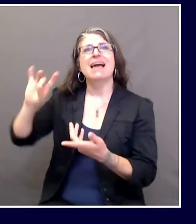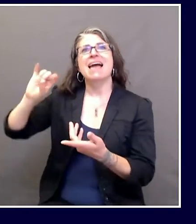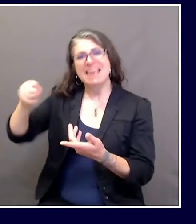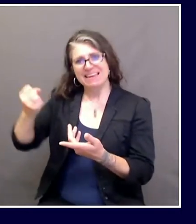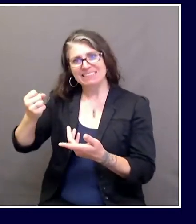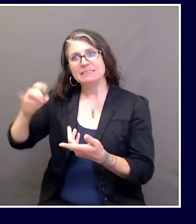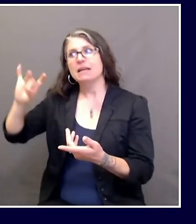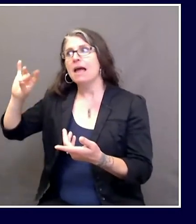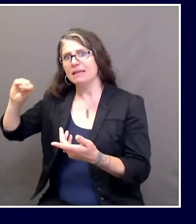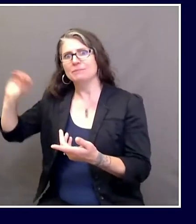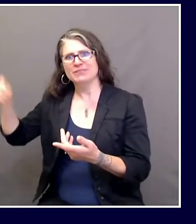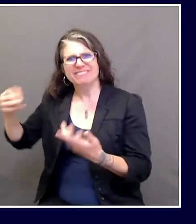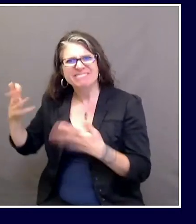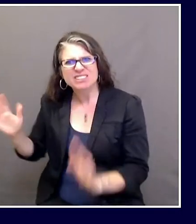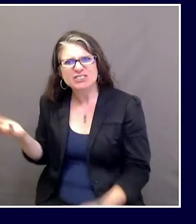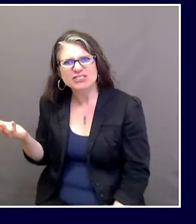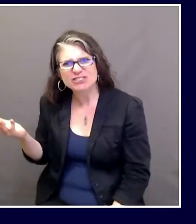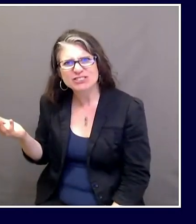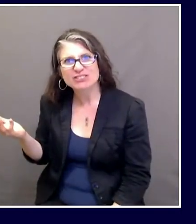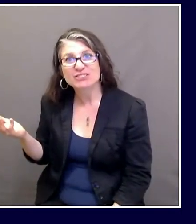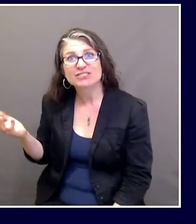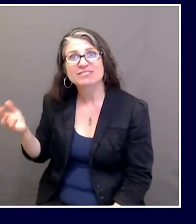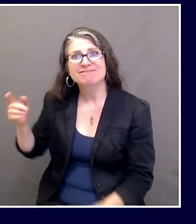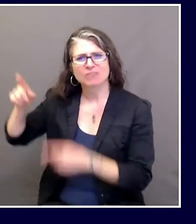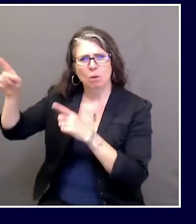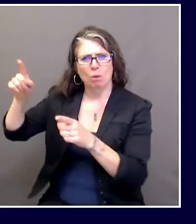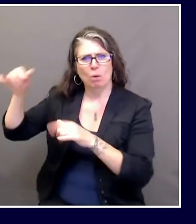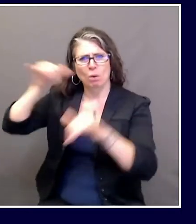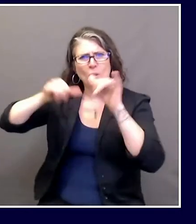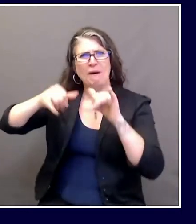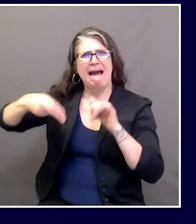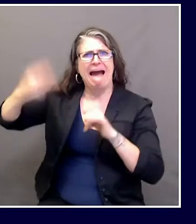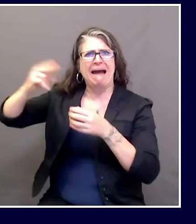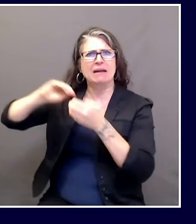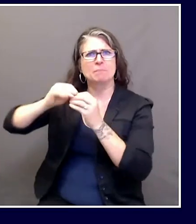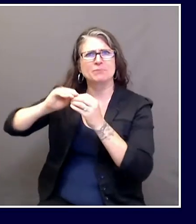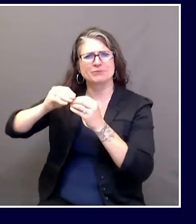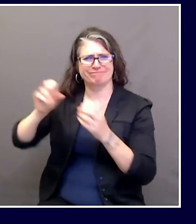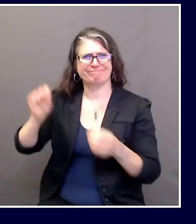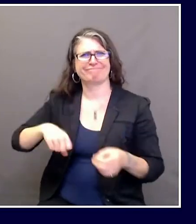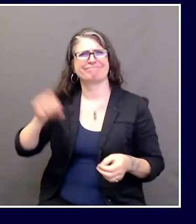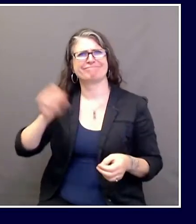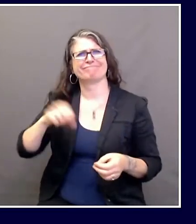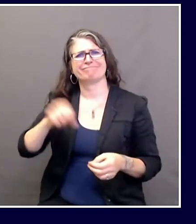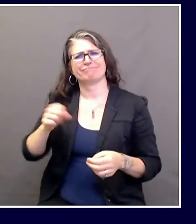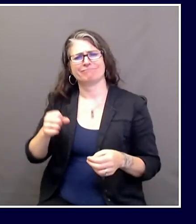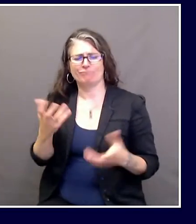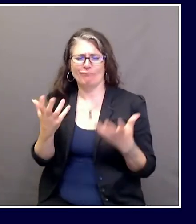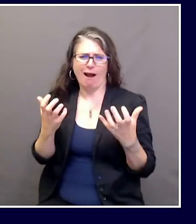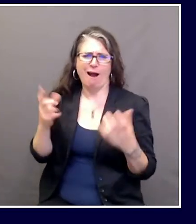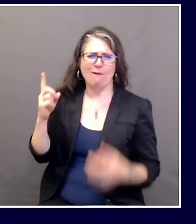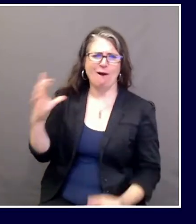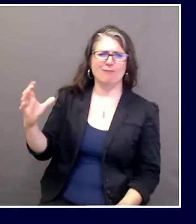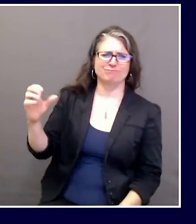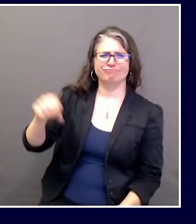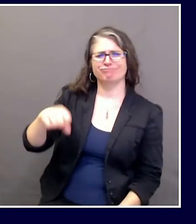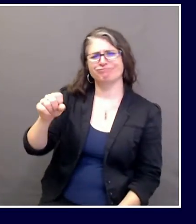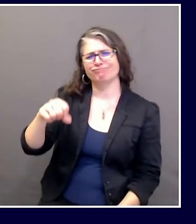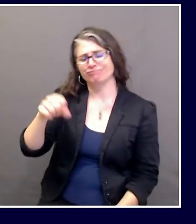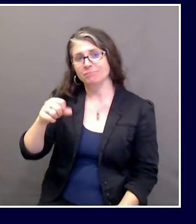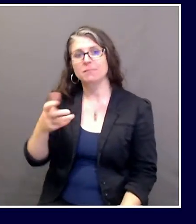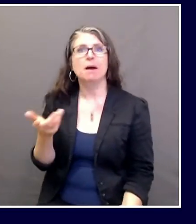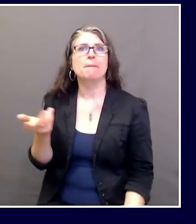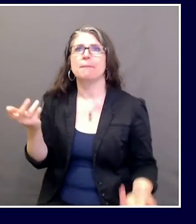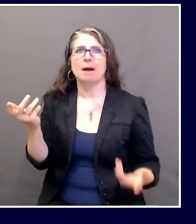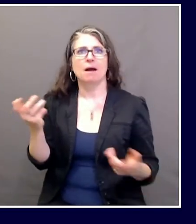at really, really high levels. I would like to get it as high as possible, so we're not unfurling any kind of banner